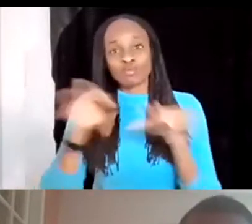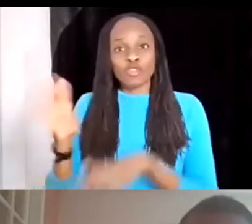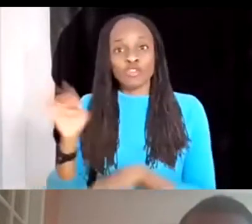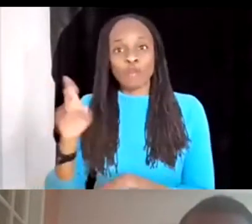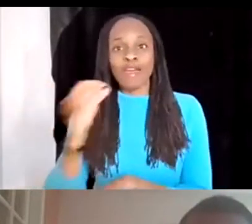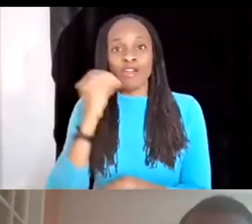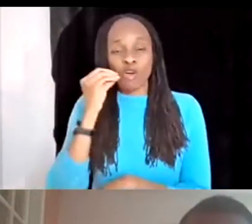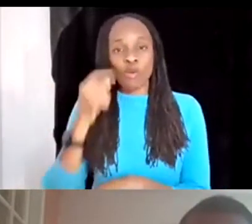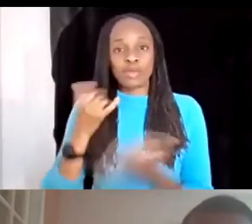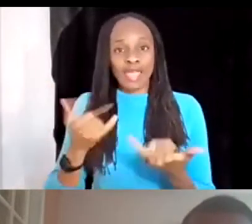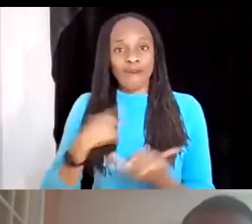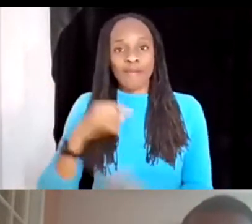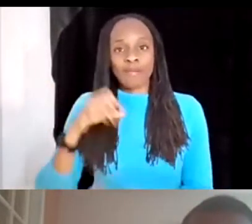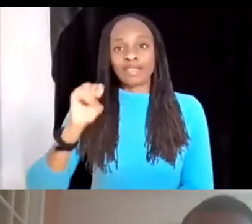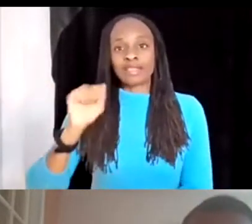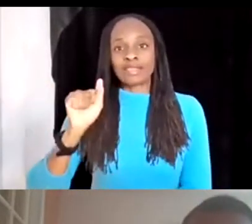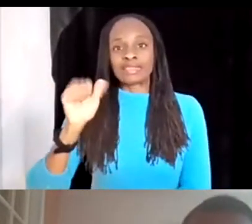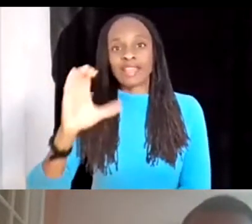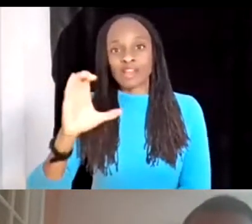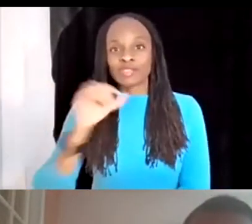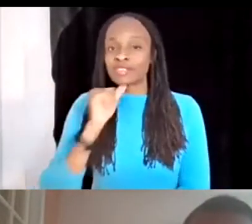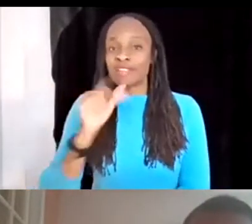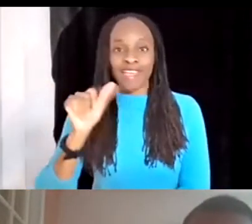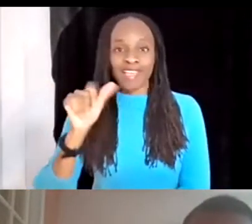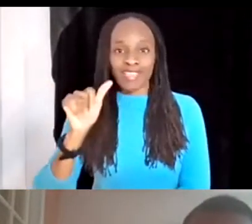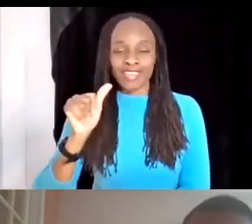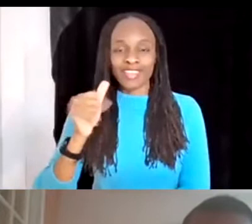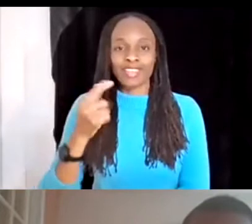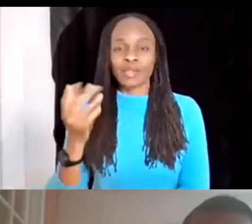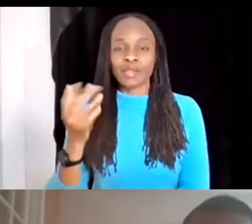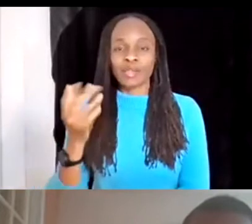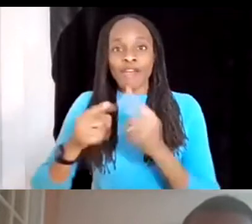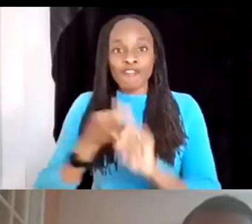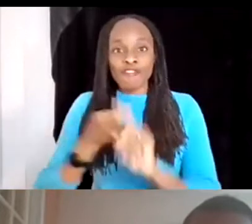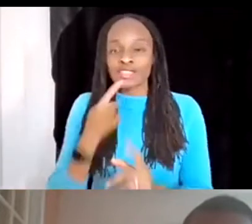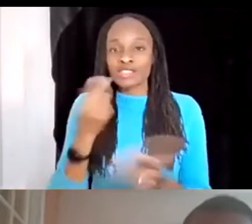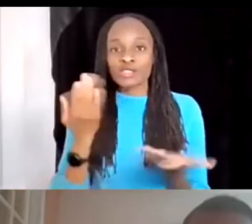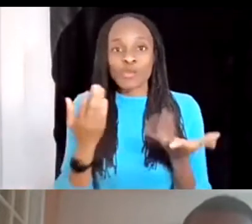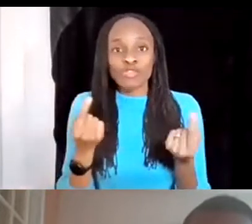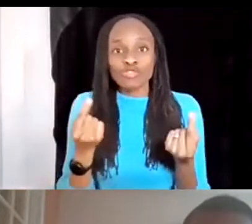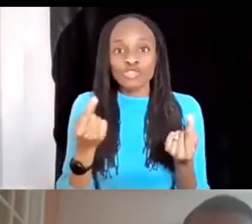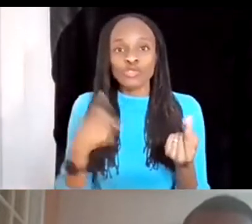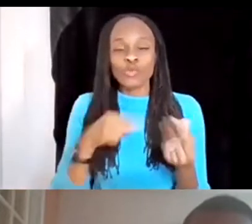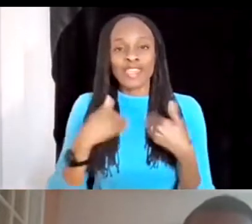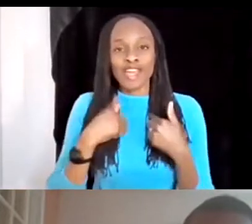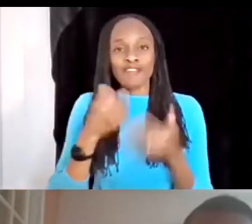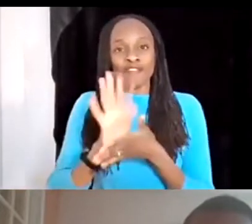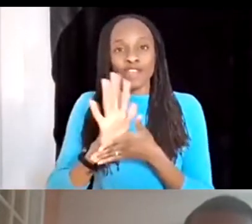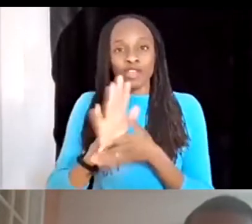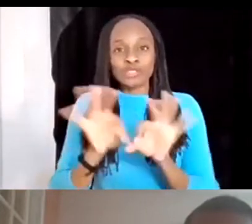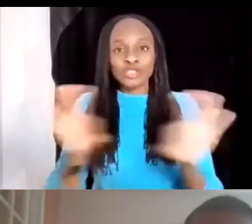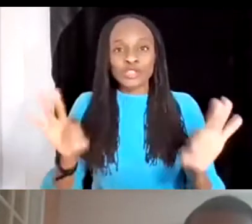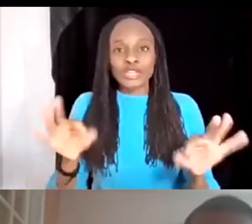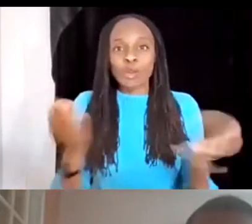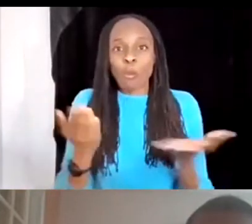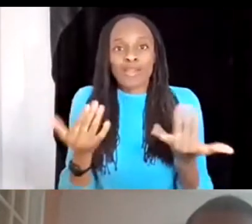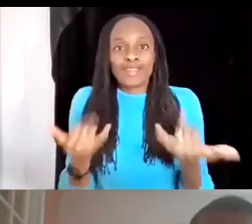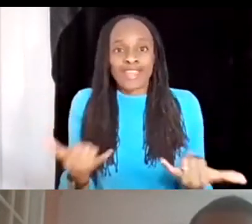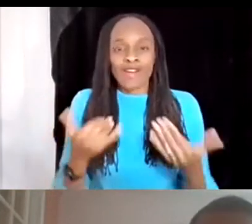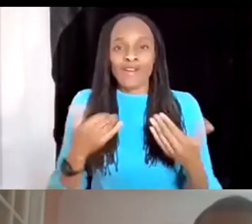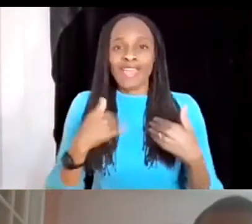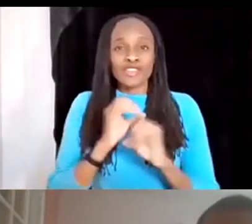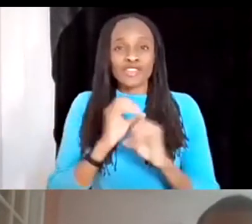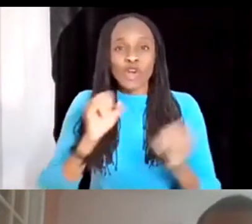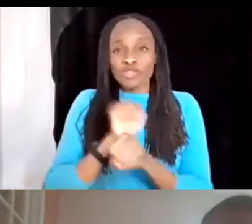LA. And we were like, what are we gonna do? We have a film degree, what now, right? There were really no jobs out